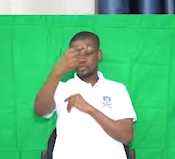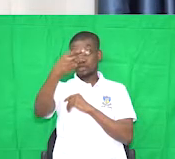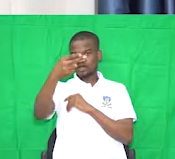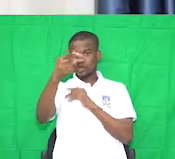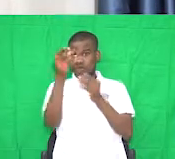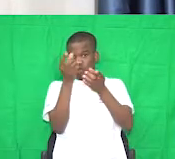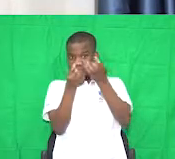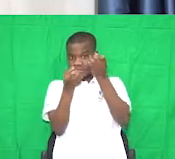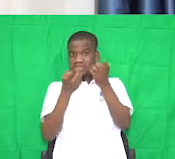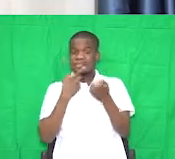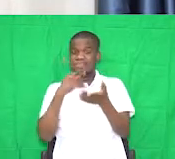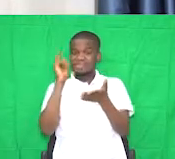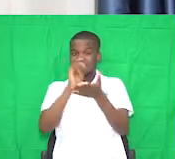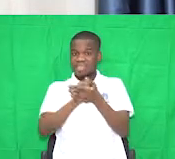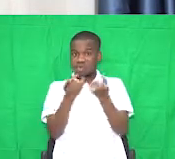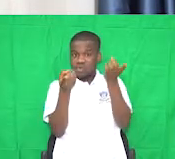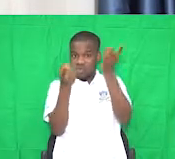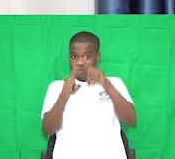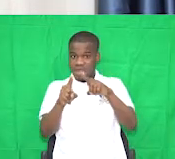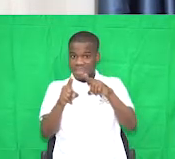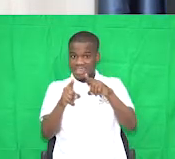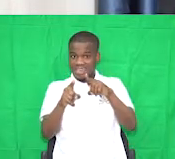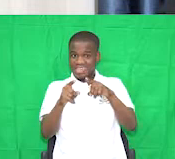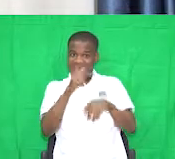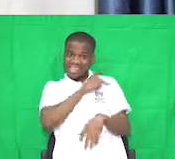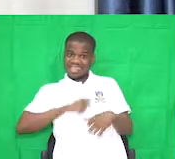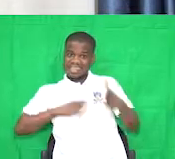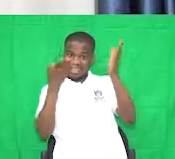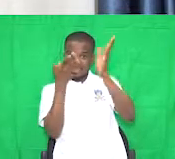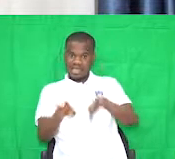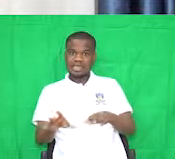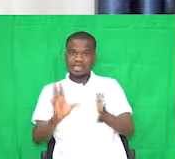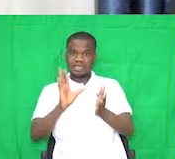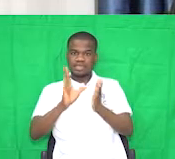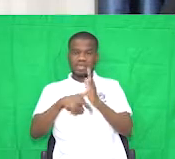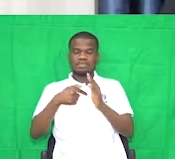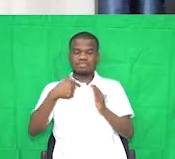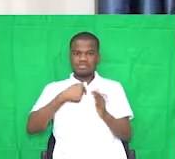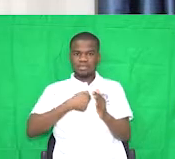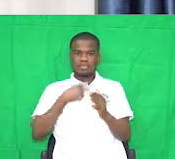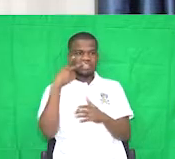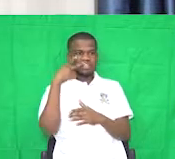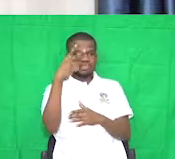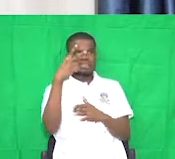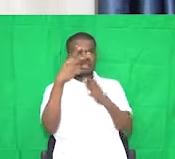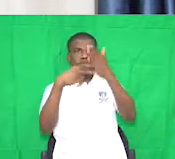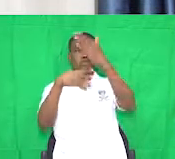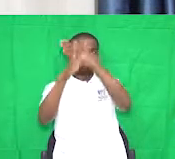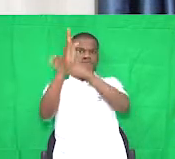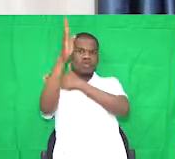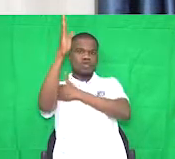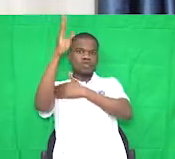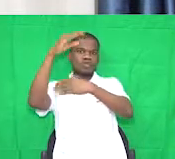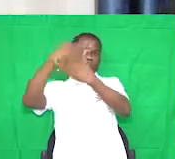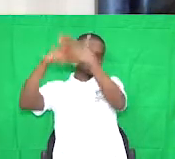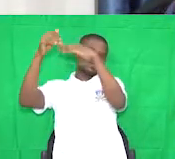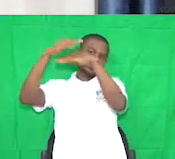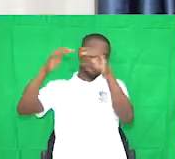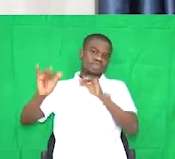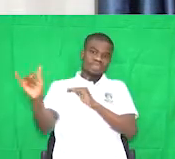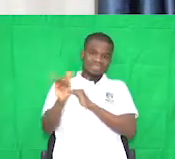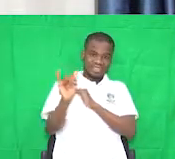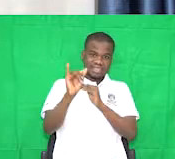At every calling, there is opportunity to do something. There it has to do with timing. At every calling, there is